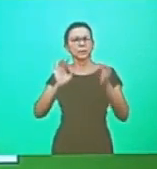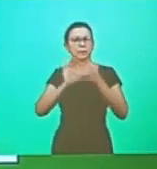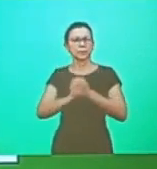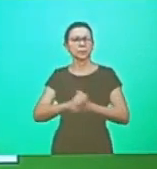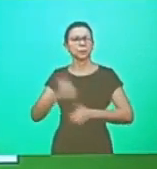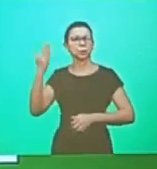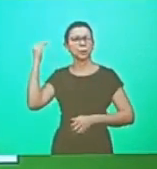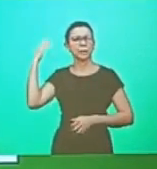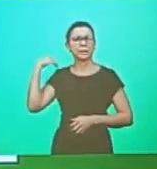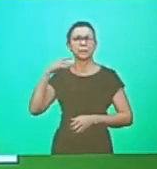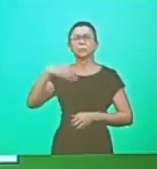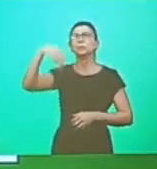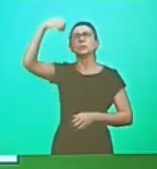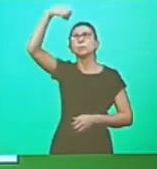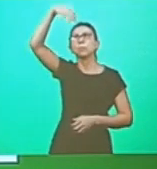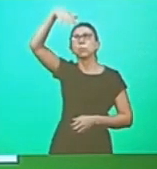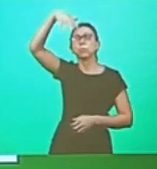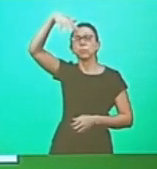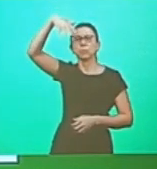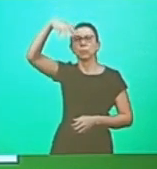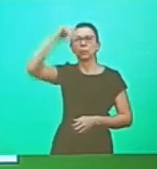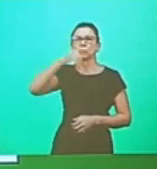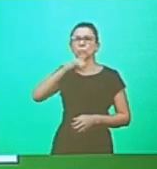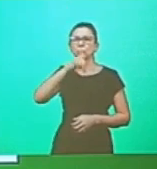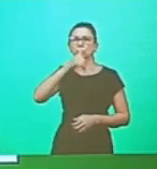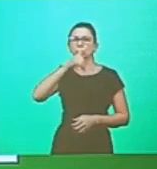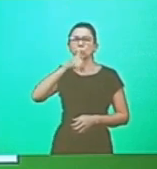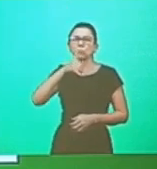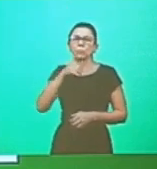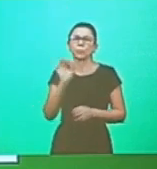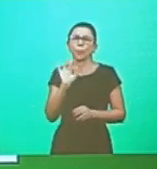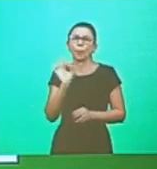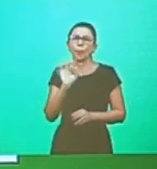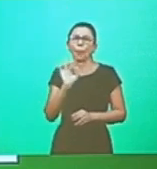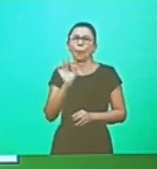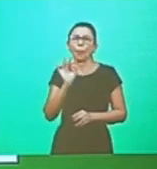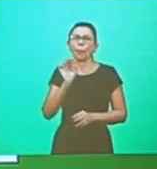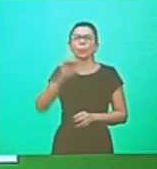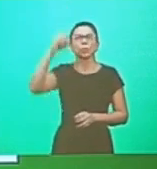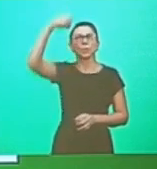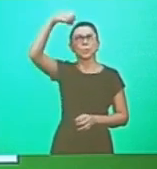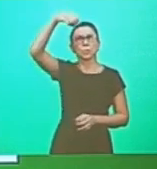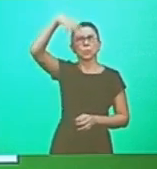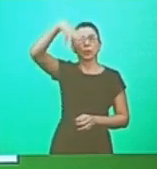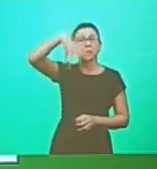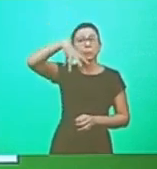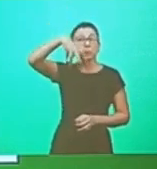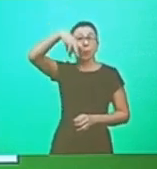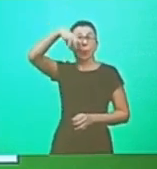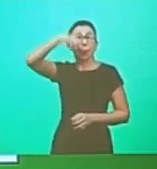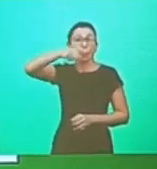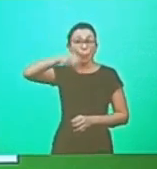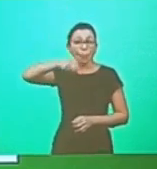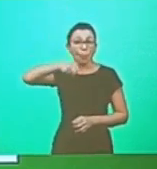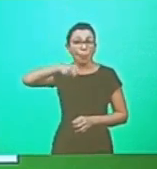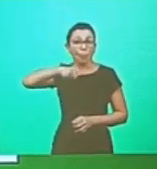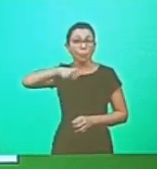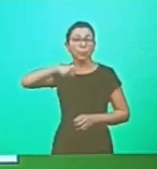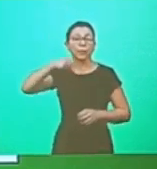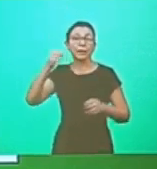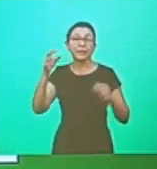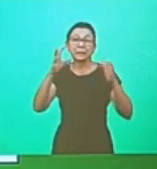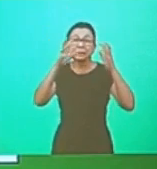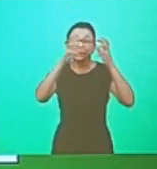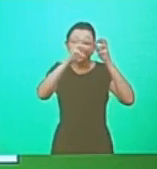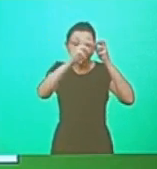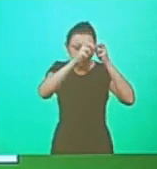10 women who were preparing for the wedding. And during this time, there was no electricity, and the